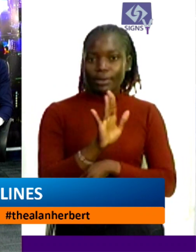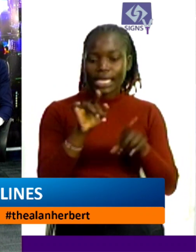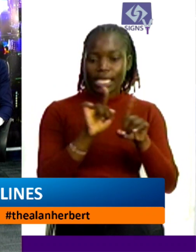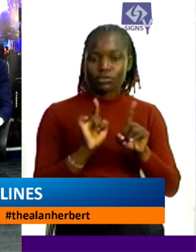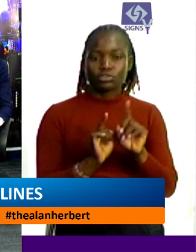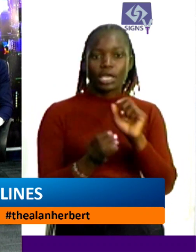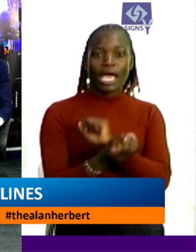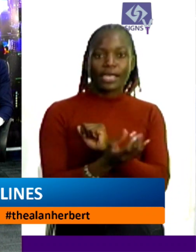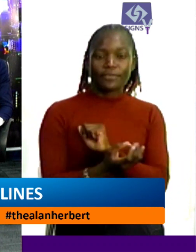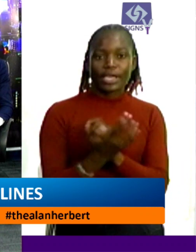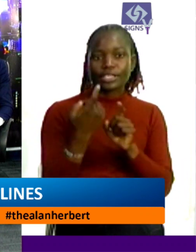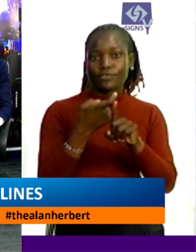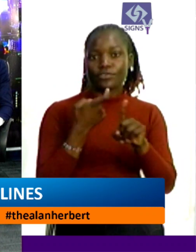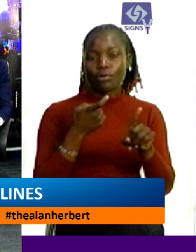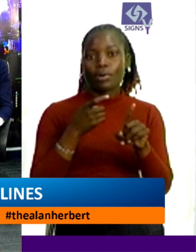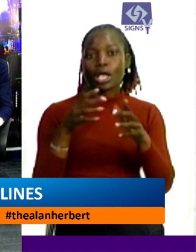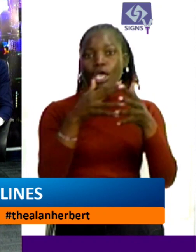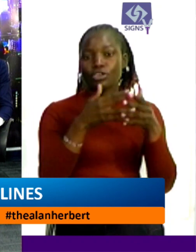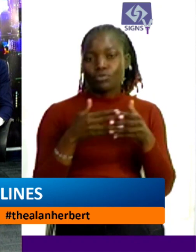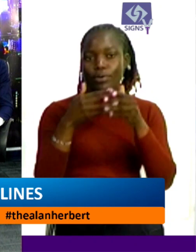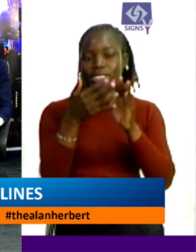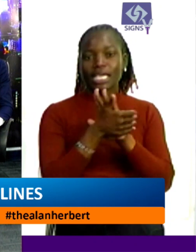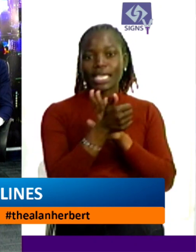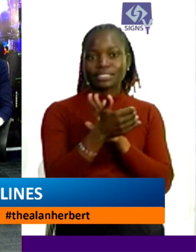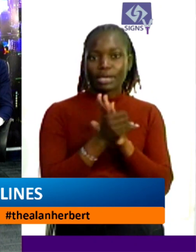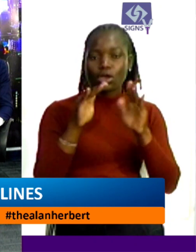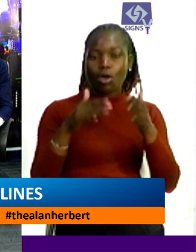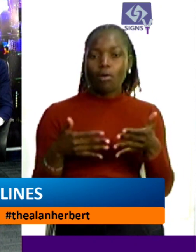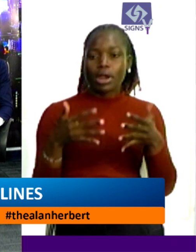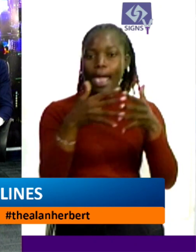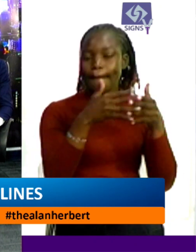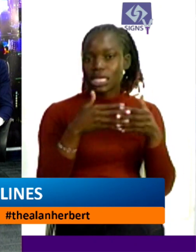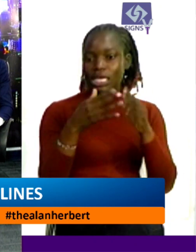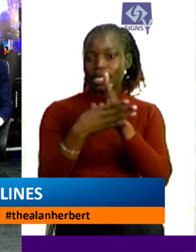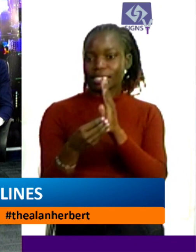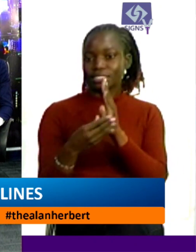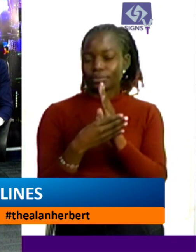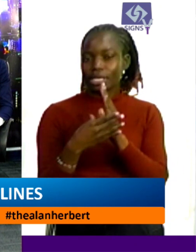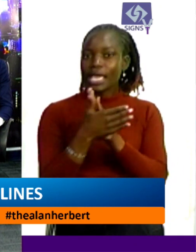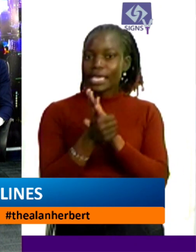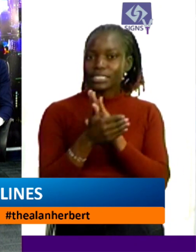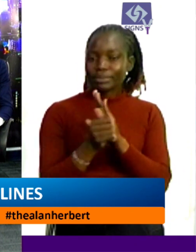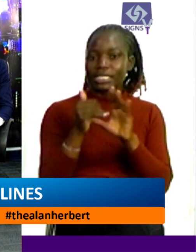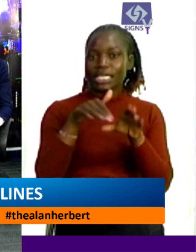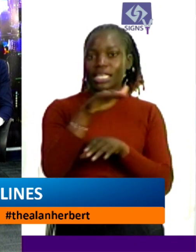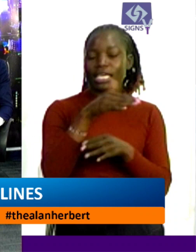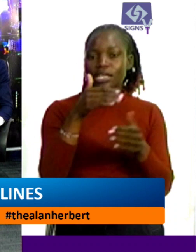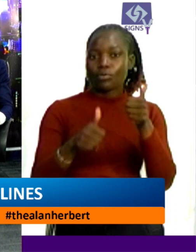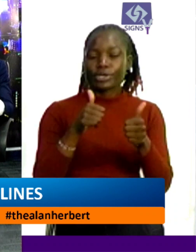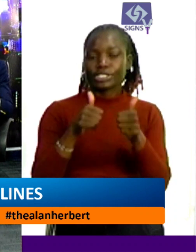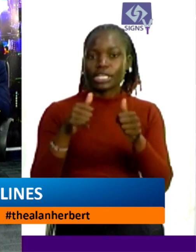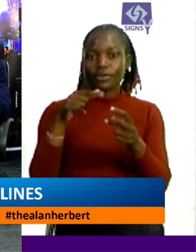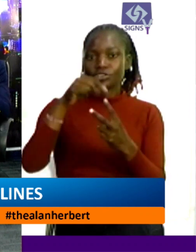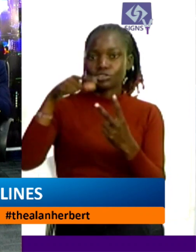advice from the US experts or American experts in the area that they had chosen